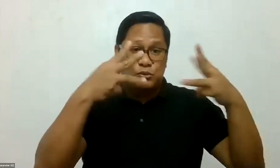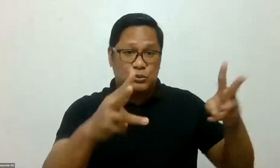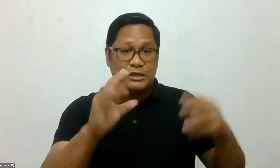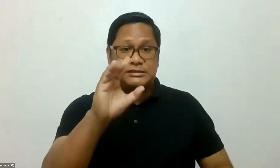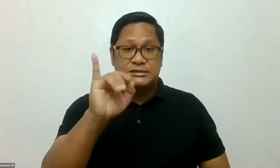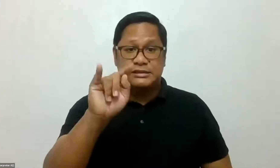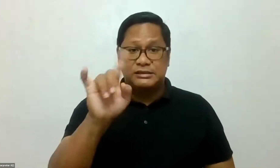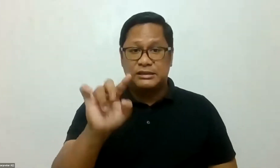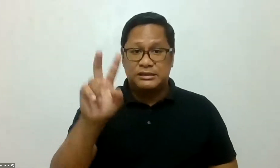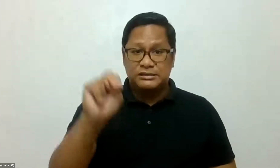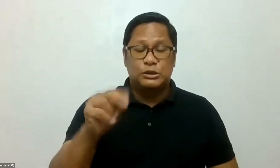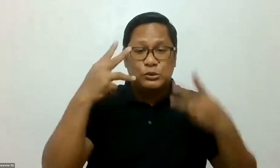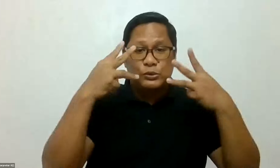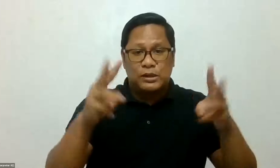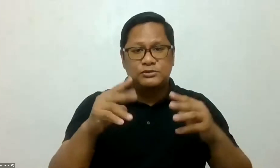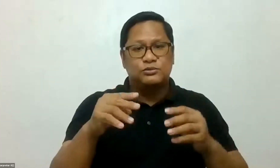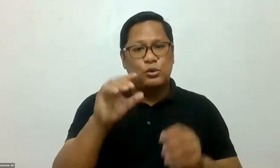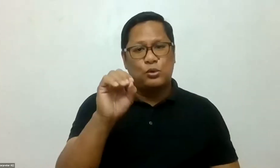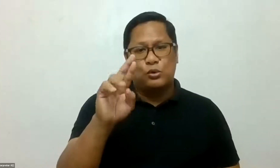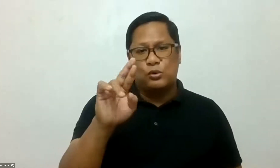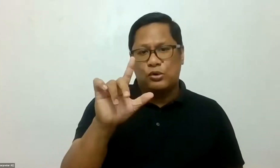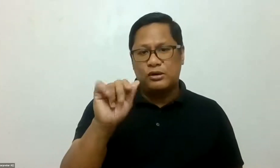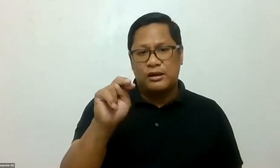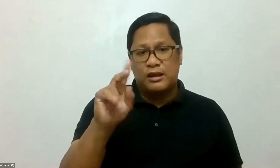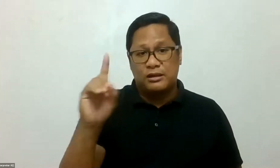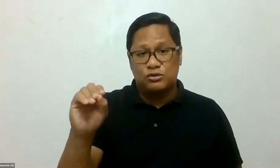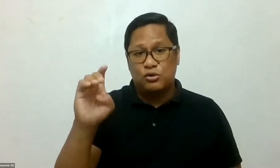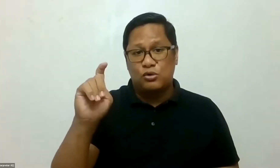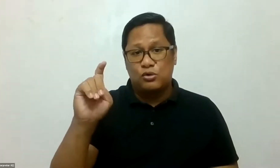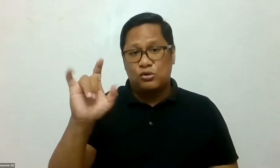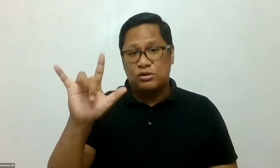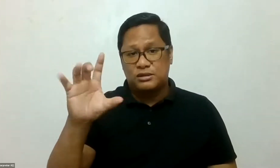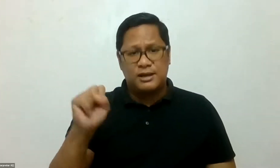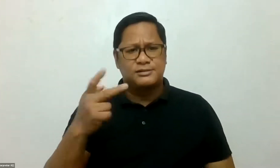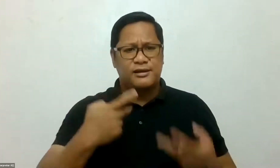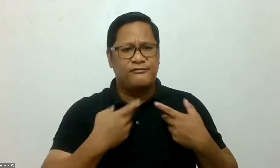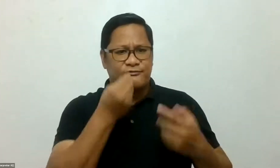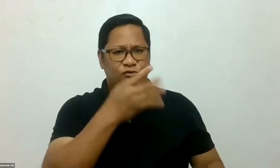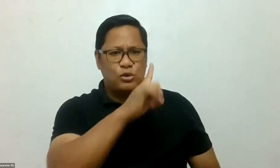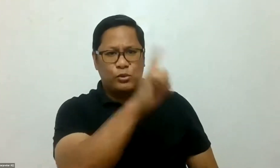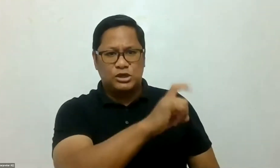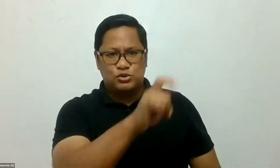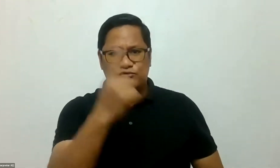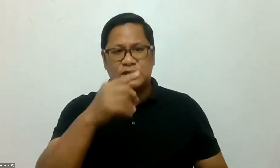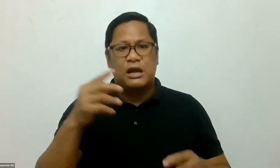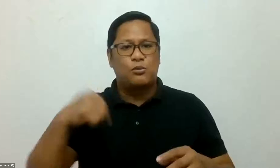by Mr. Orlando Oxales. I think Mr. Oxales has a few questions for our speakers.